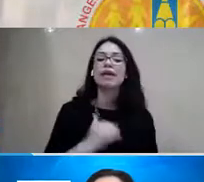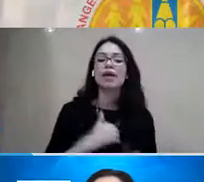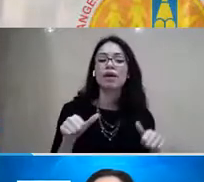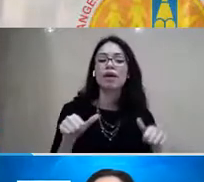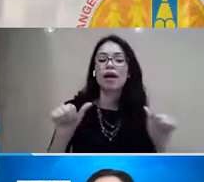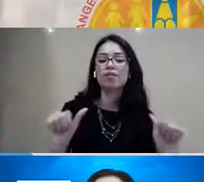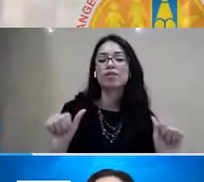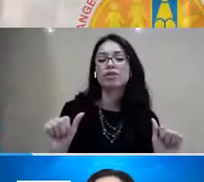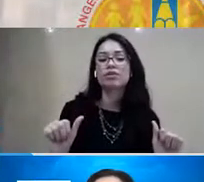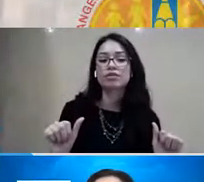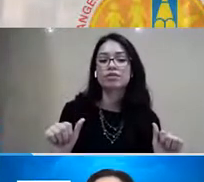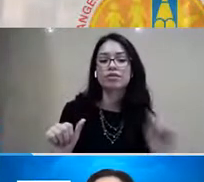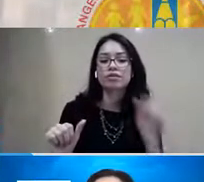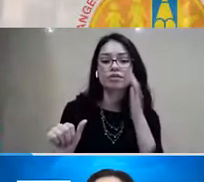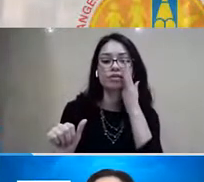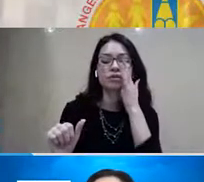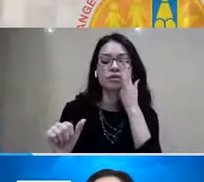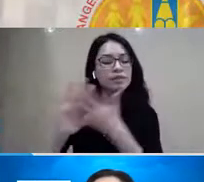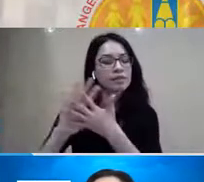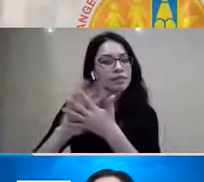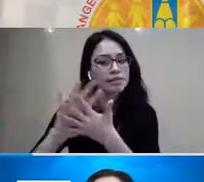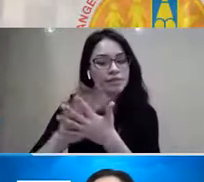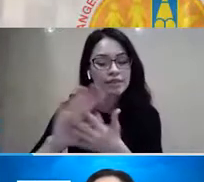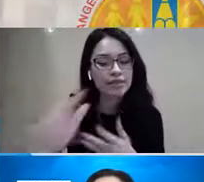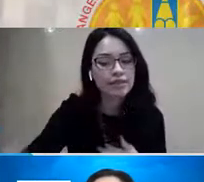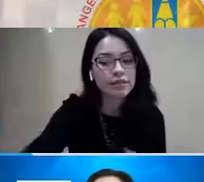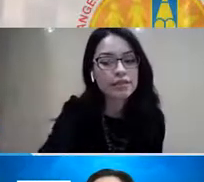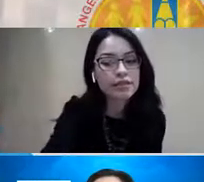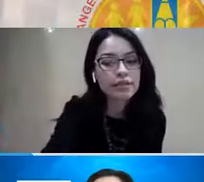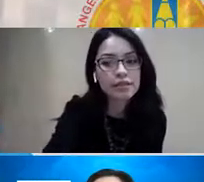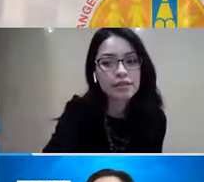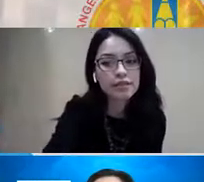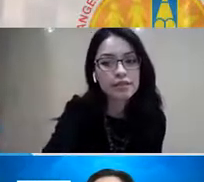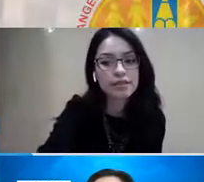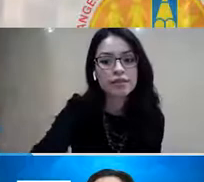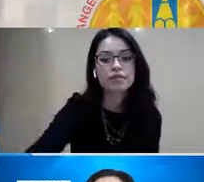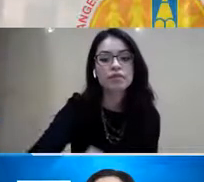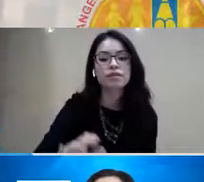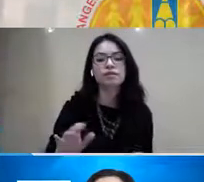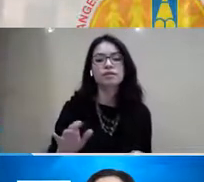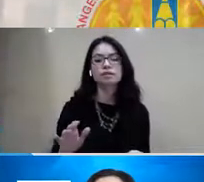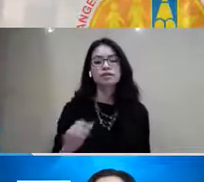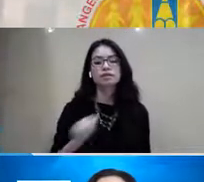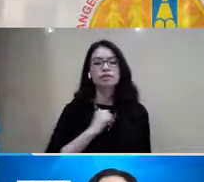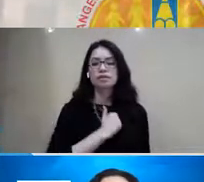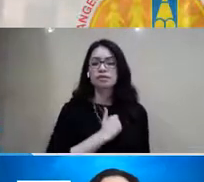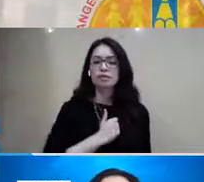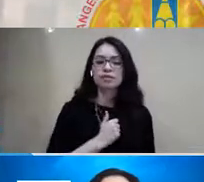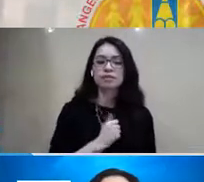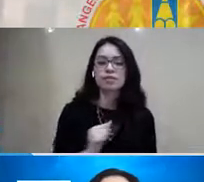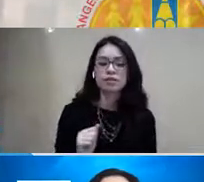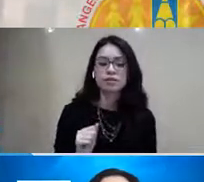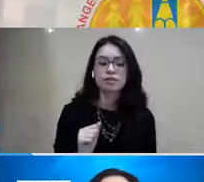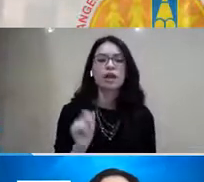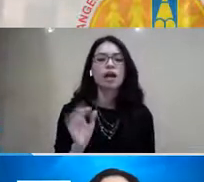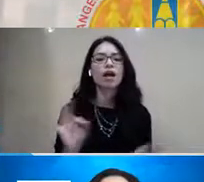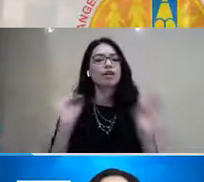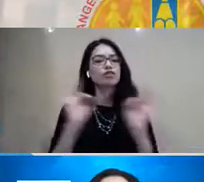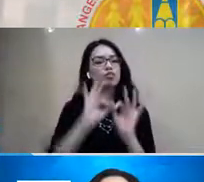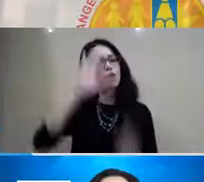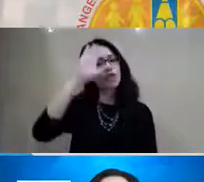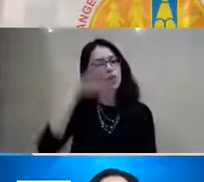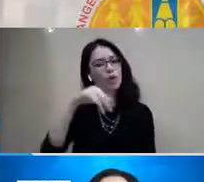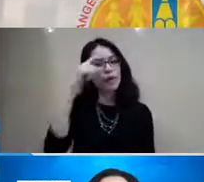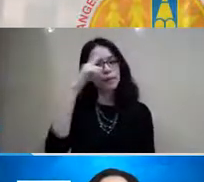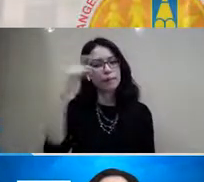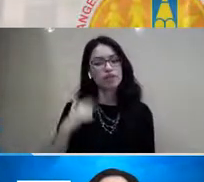believe, certainly the largest ever by a single organization. It's worth noting we did that because it's the right thing. We did it because we're in a position to help,